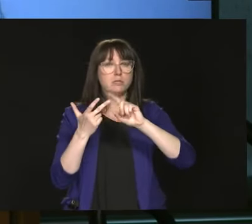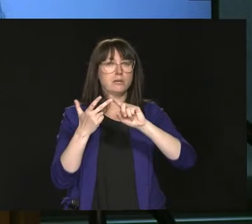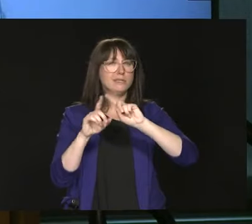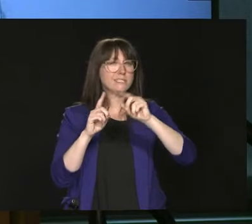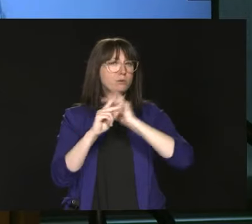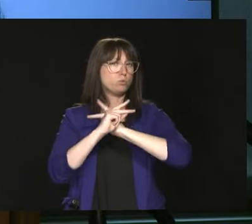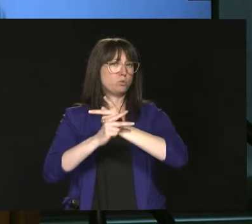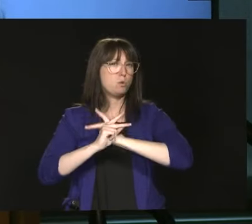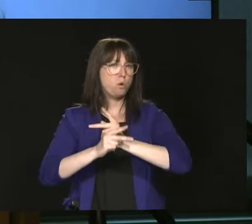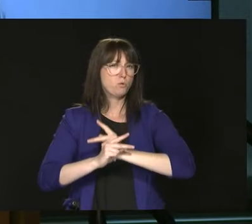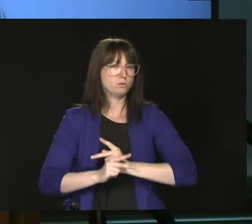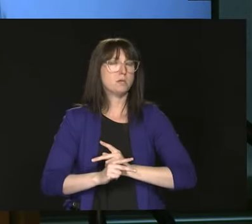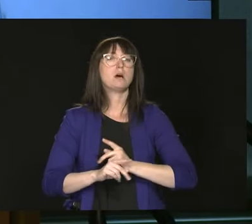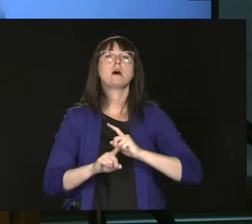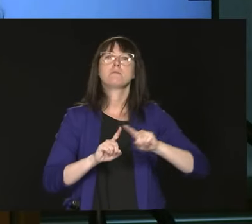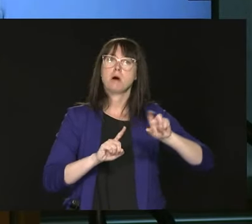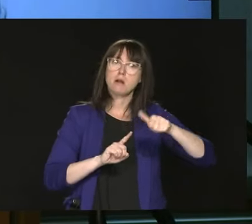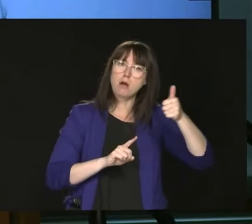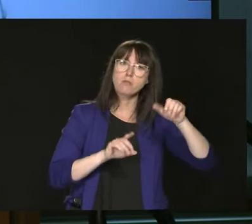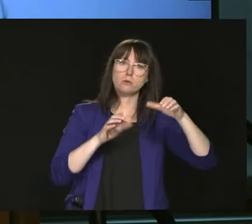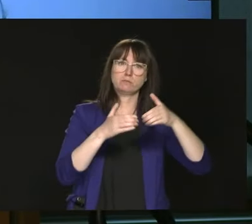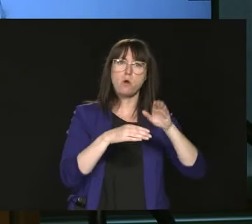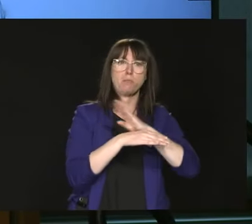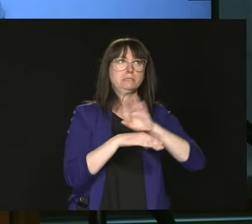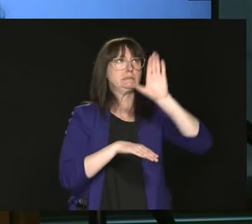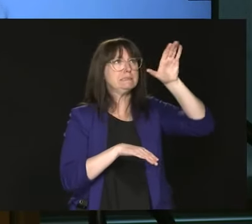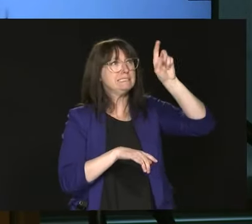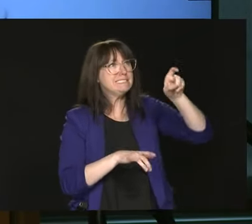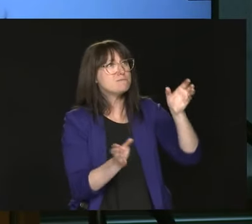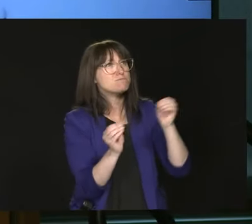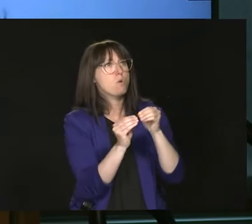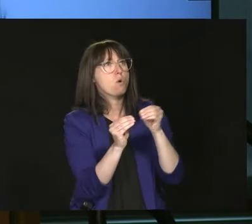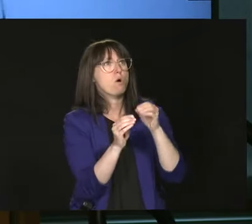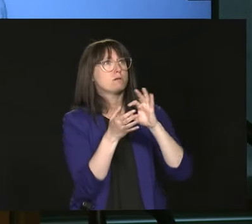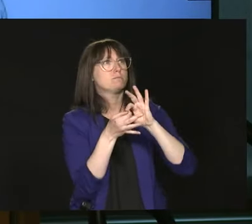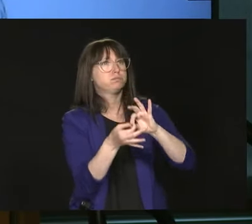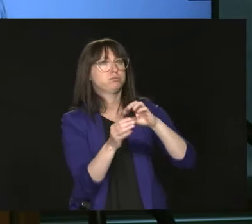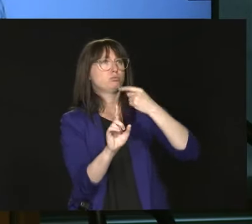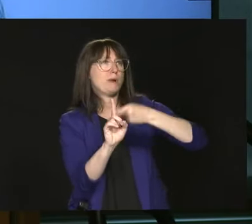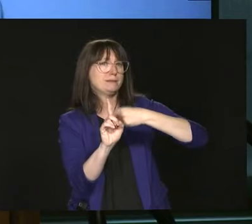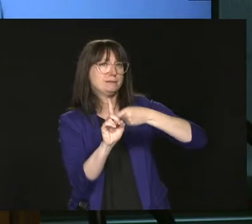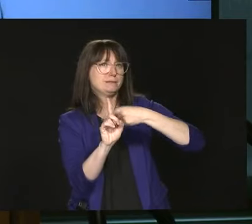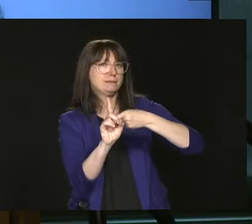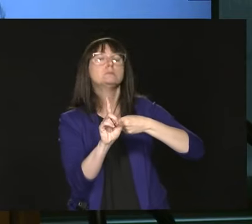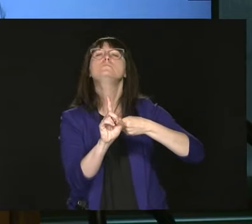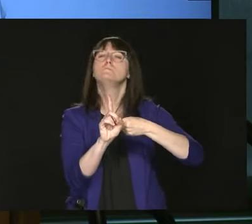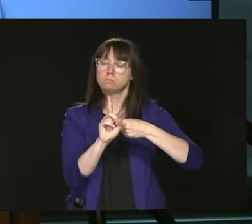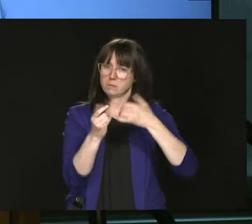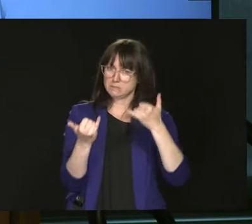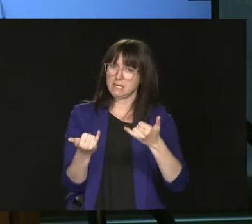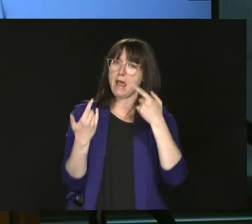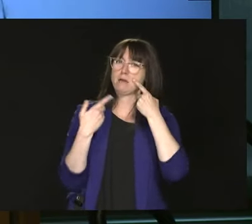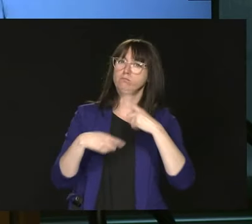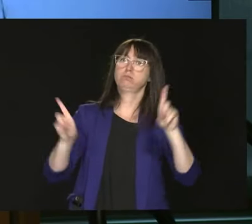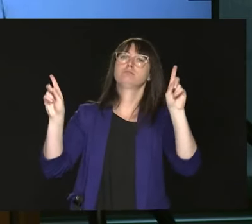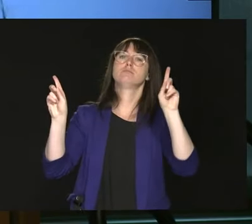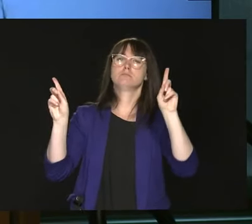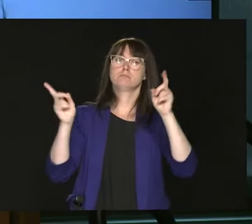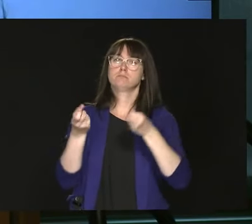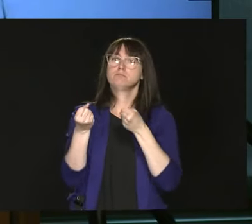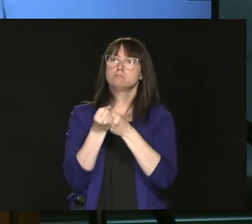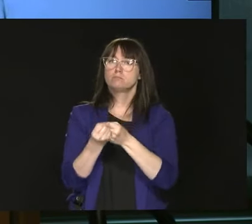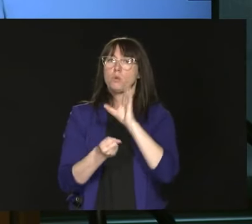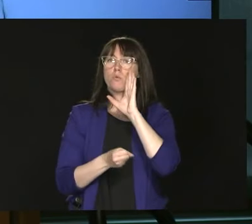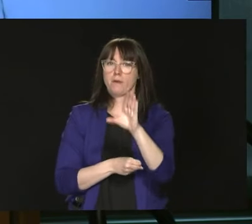small business owners that you need help with your rent. And today is that relief. And as you've heard, we're partnering with